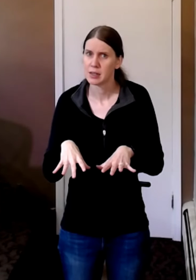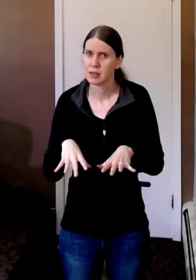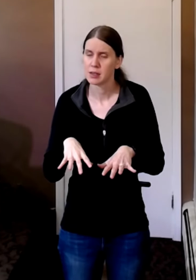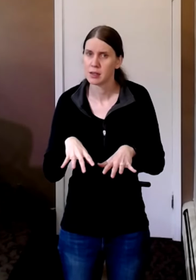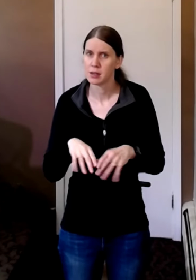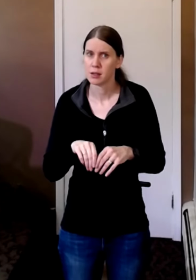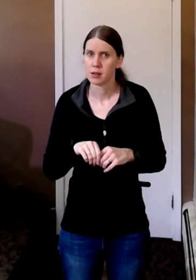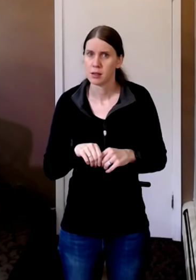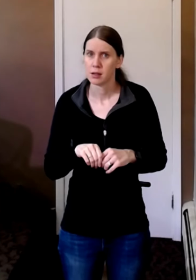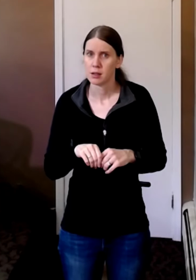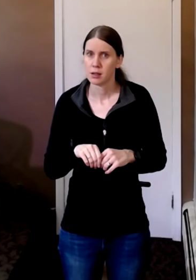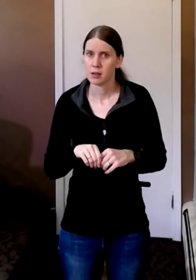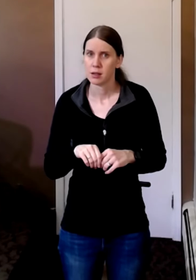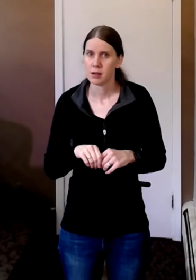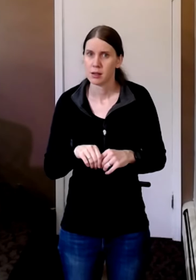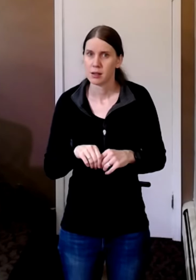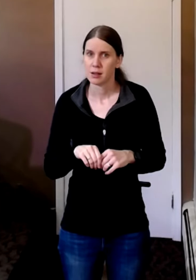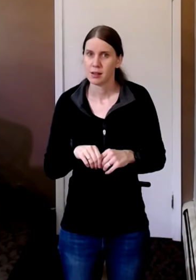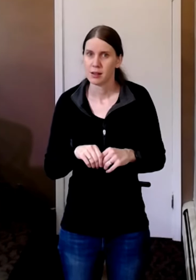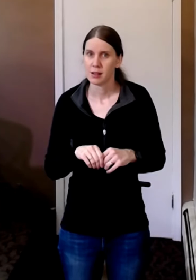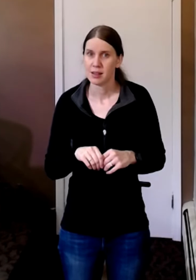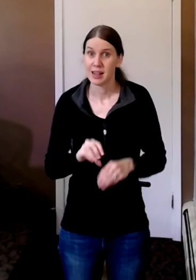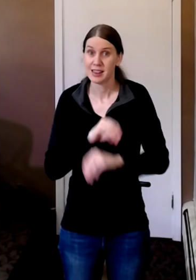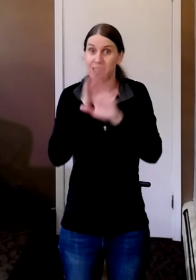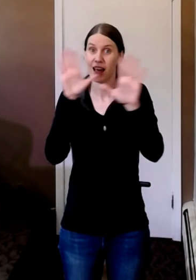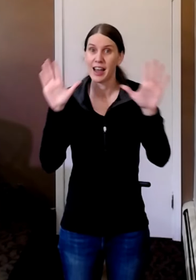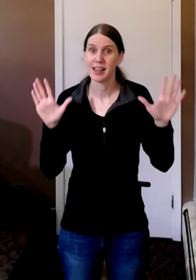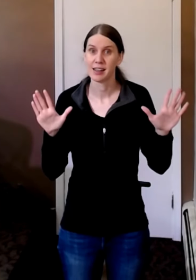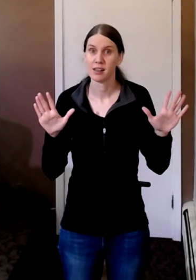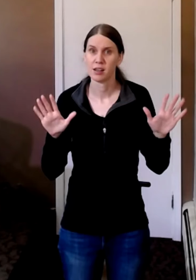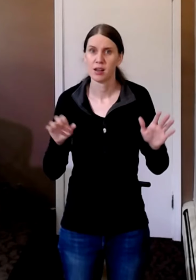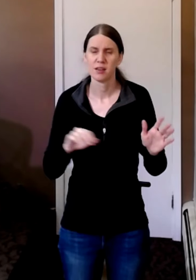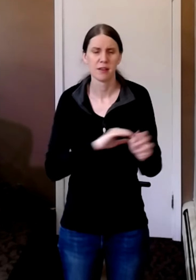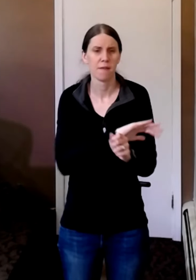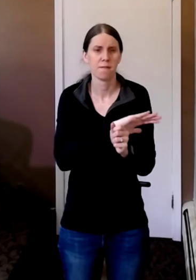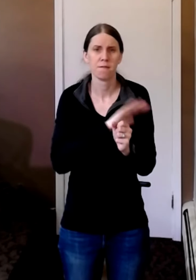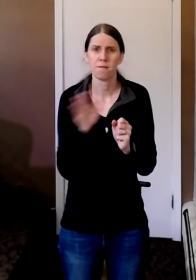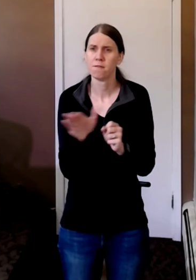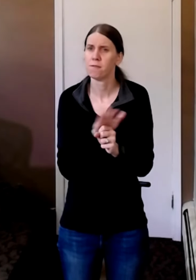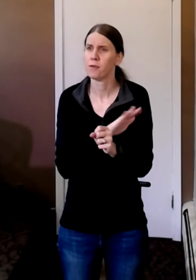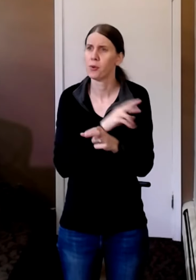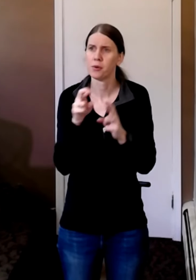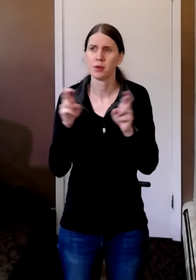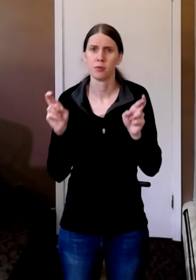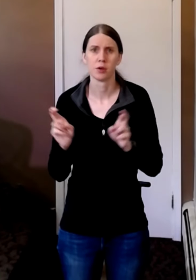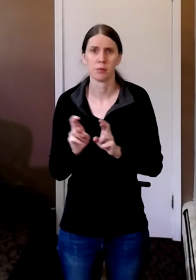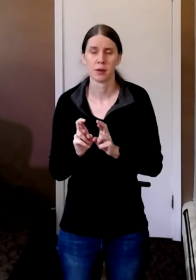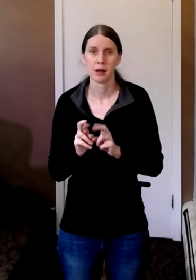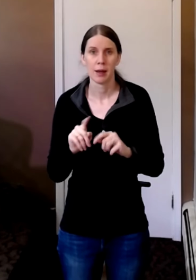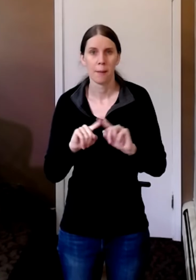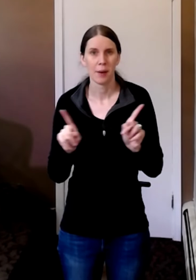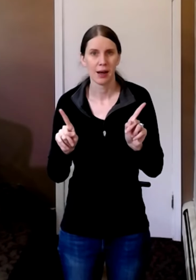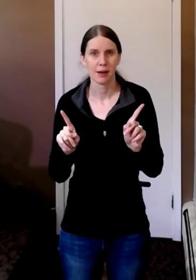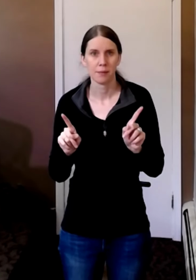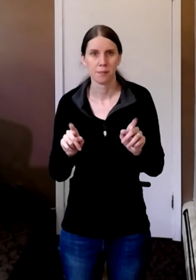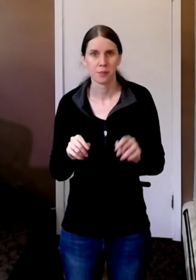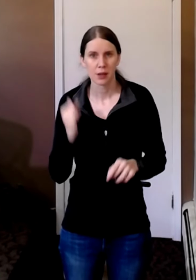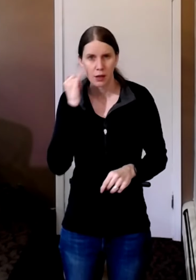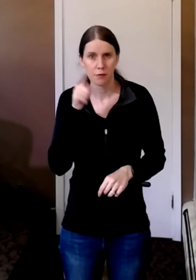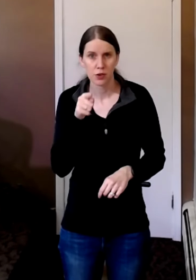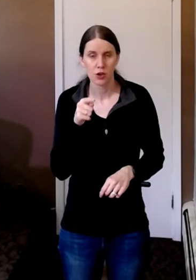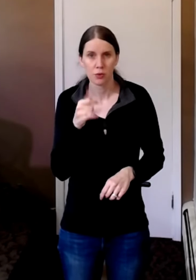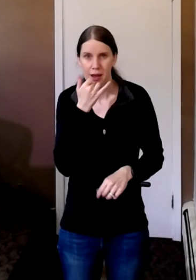down, light goes everywhere. It'll light up a room. It's wonderful. But